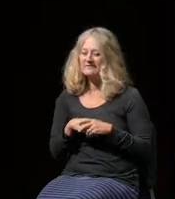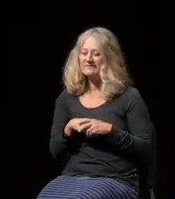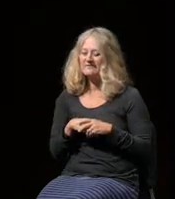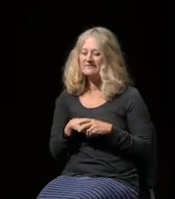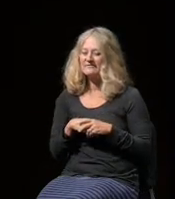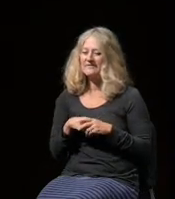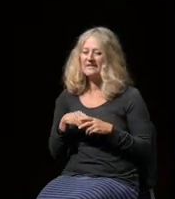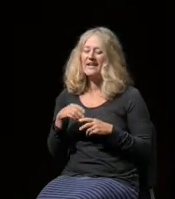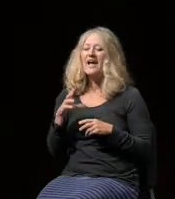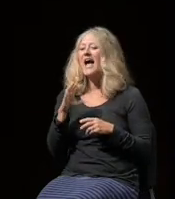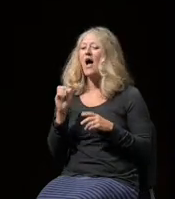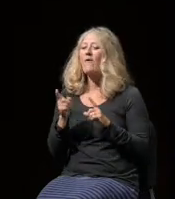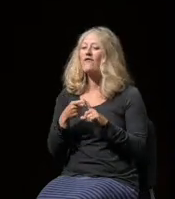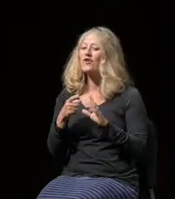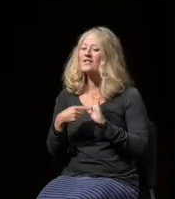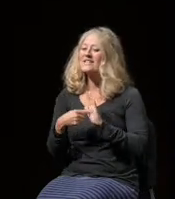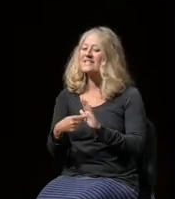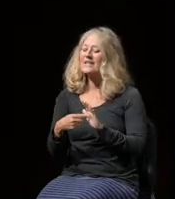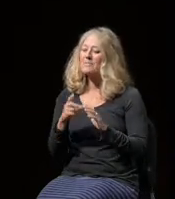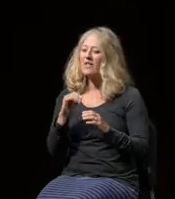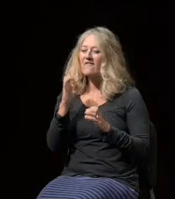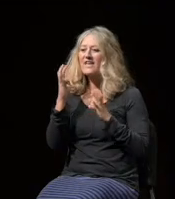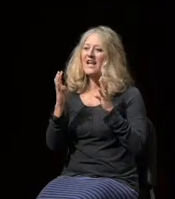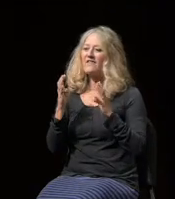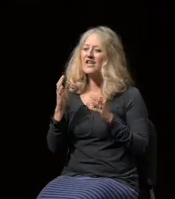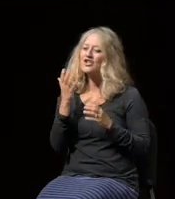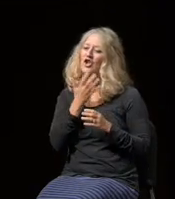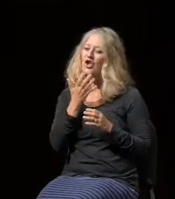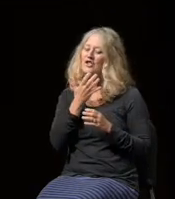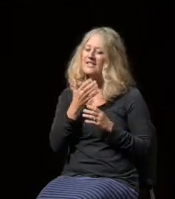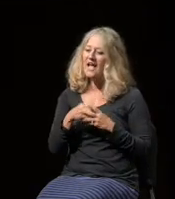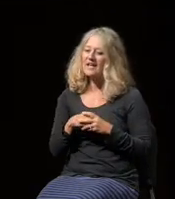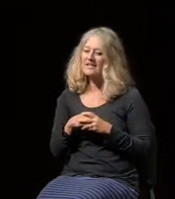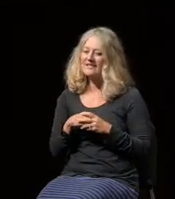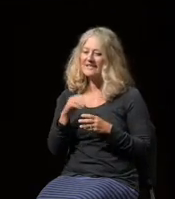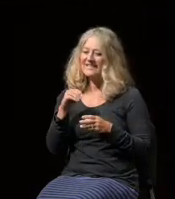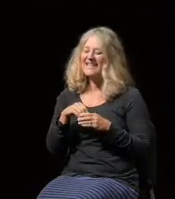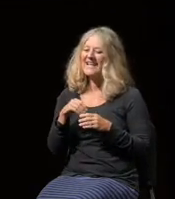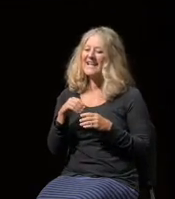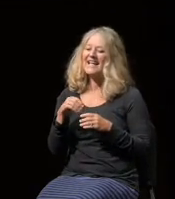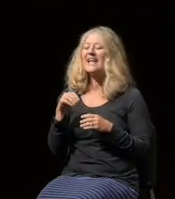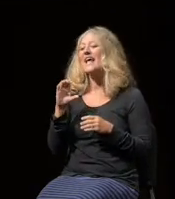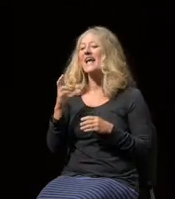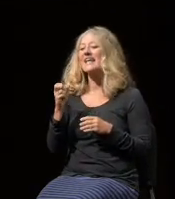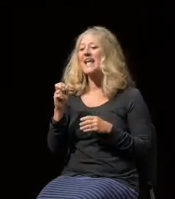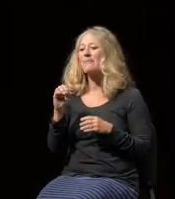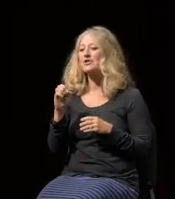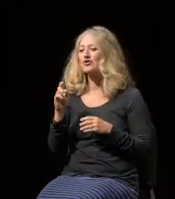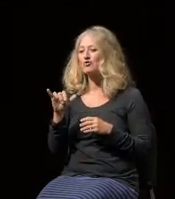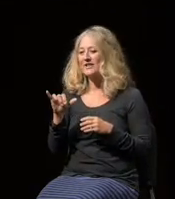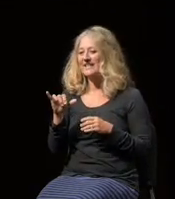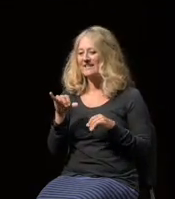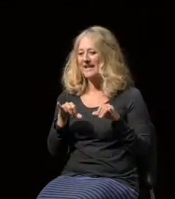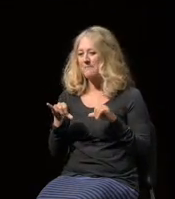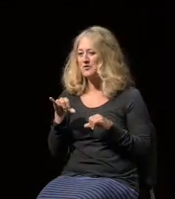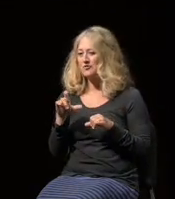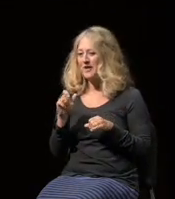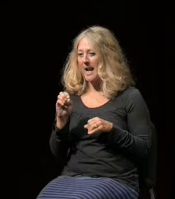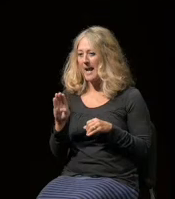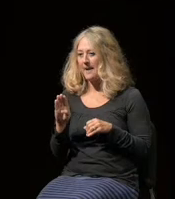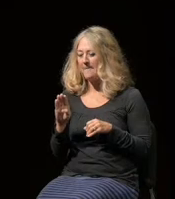Let me first give you an example of what innovation looks like in a chemistry lab at the height of the pandemic.